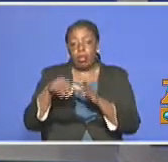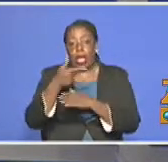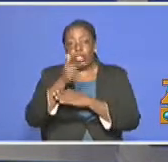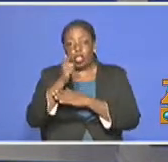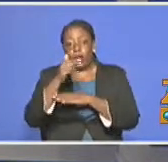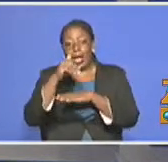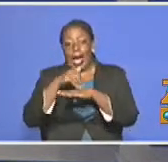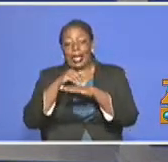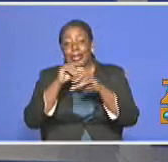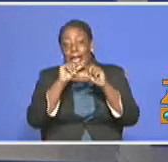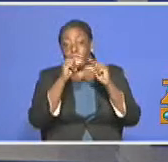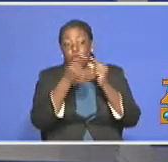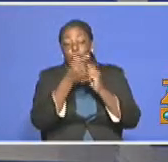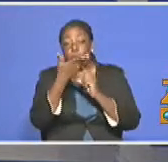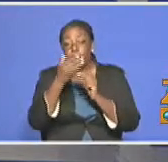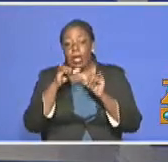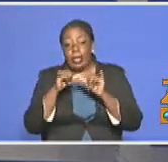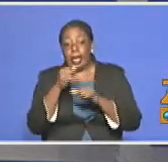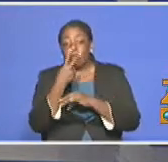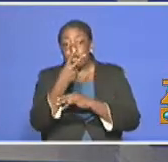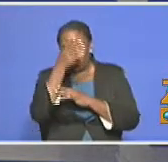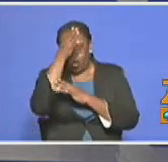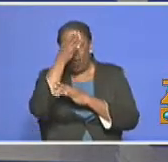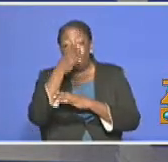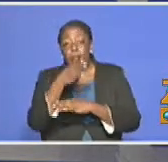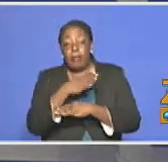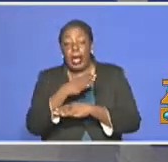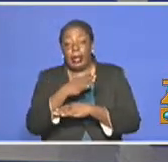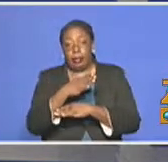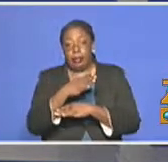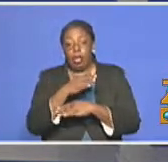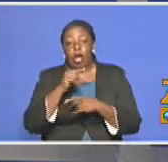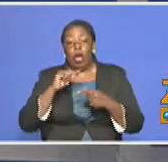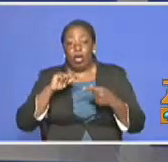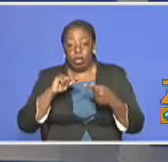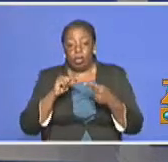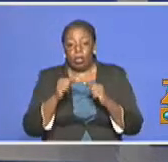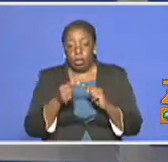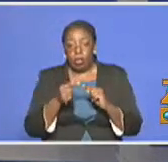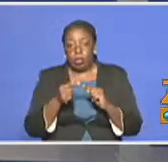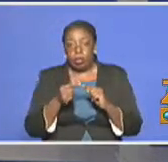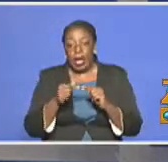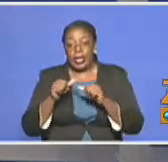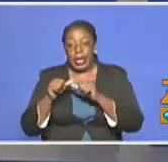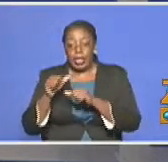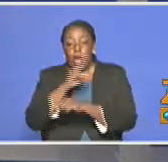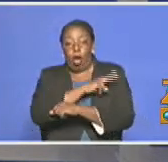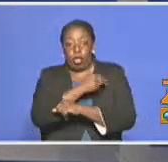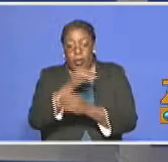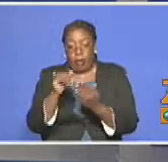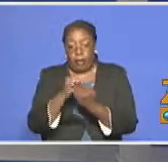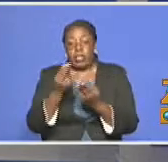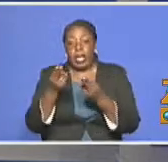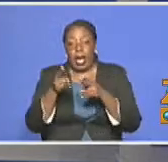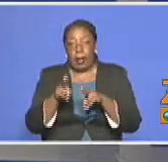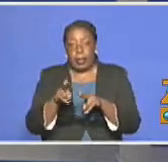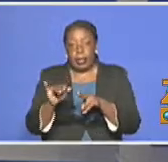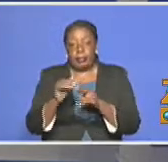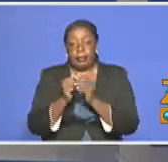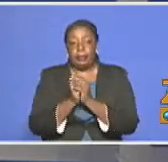several shots. This left 2 men wounded. They're in stable condition in hospital. Investigations are ongoing.